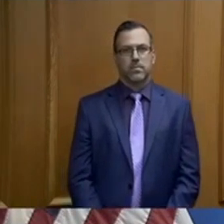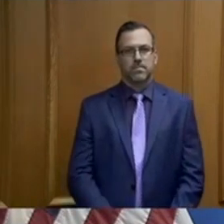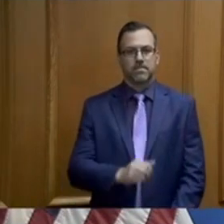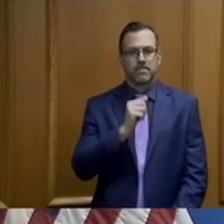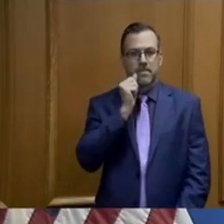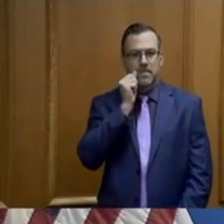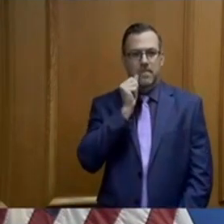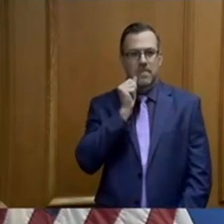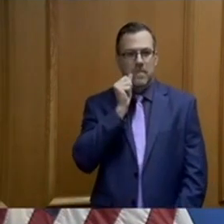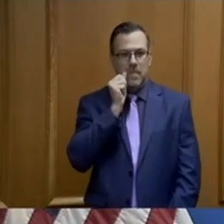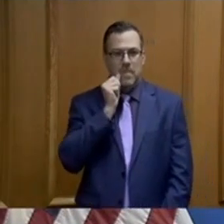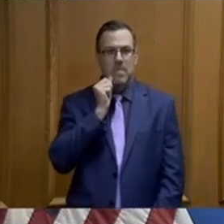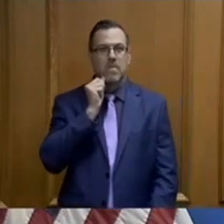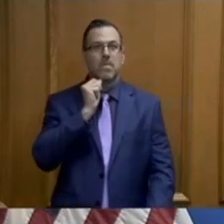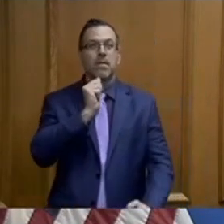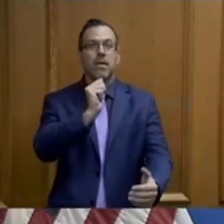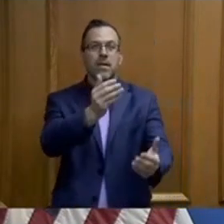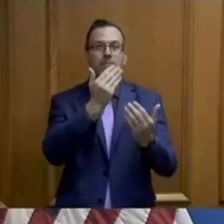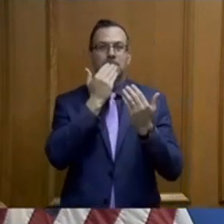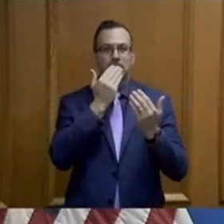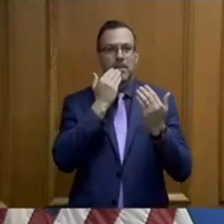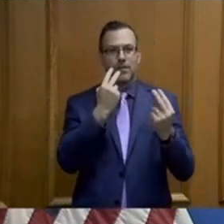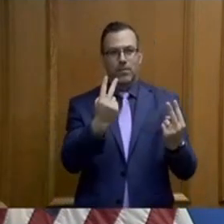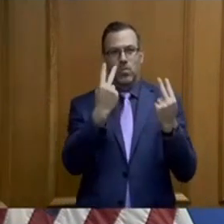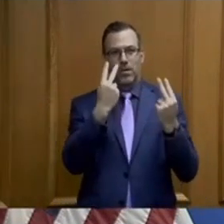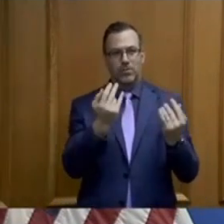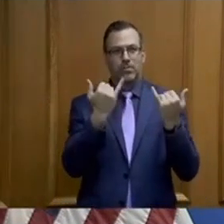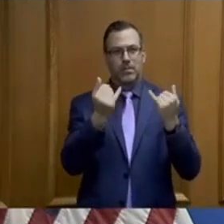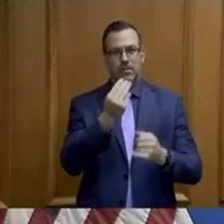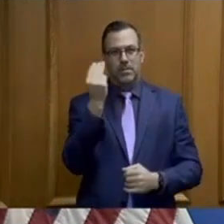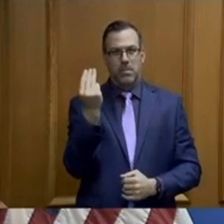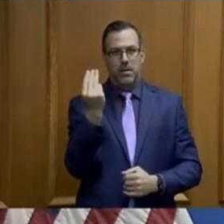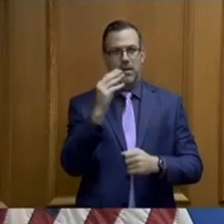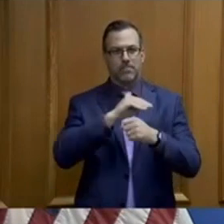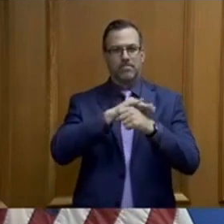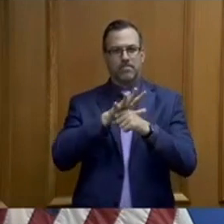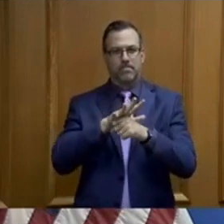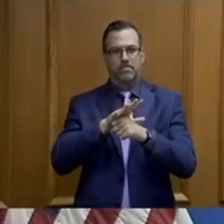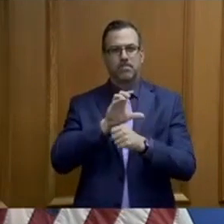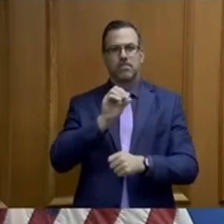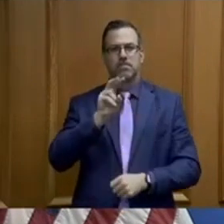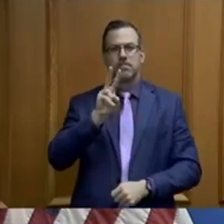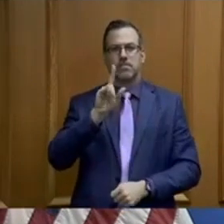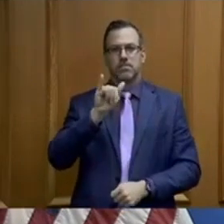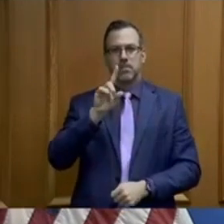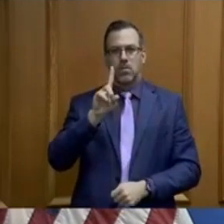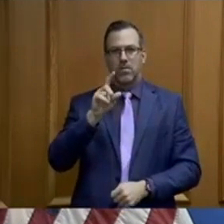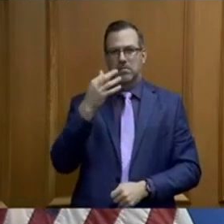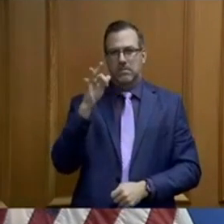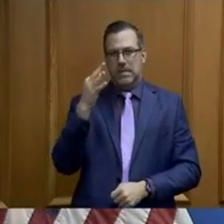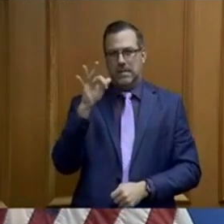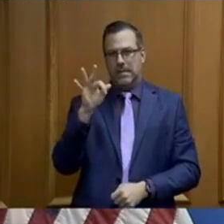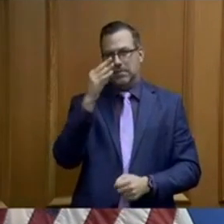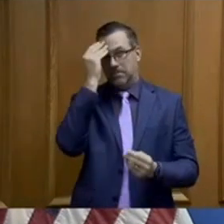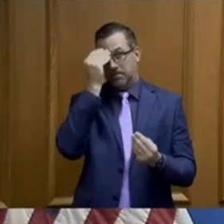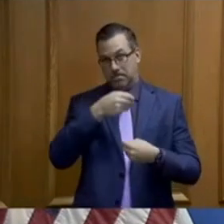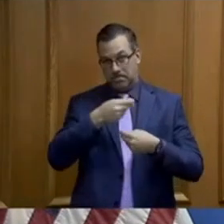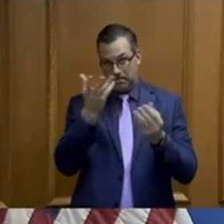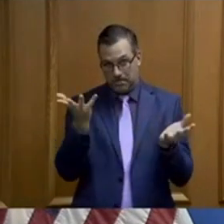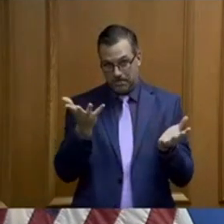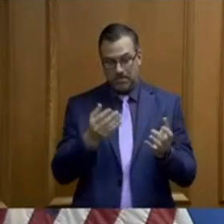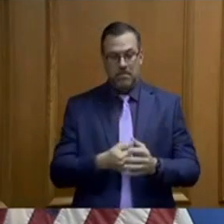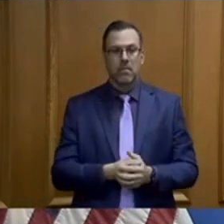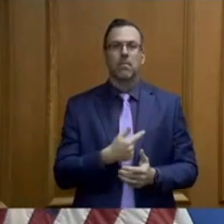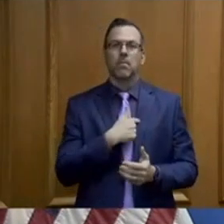Thank you for joining us for our Monday COVID-19 briefing, where we want to give information